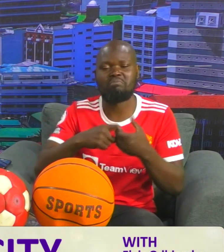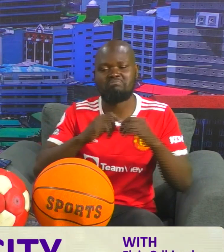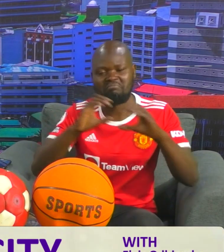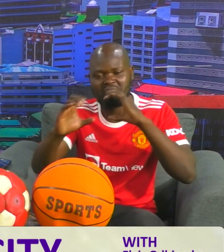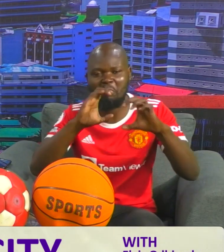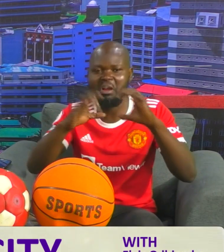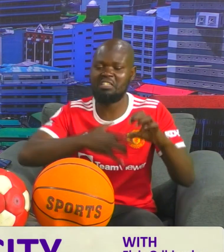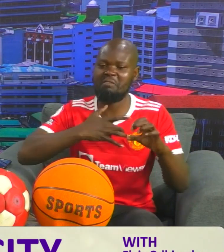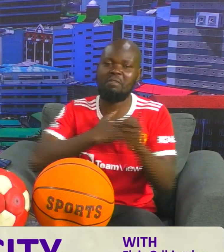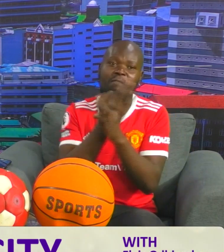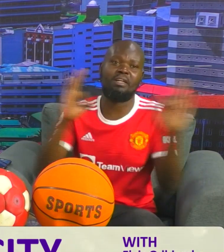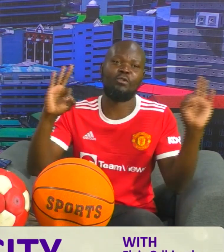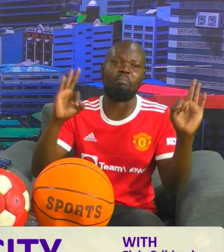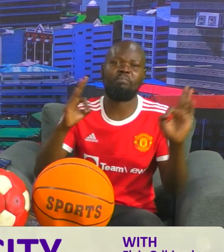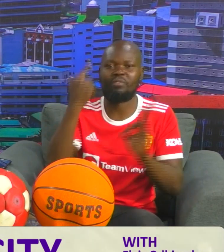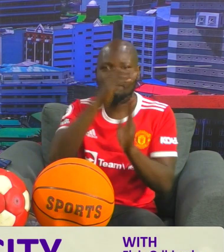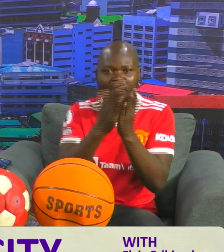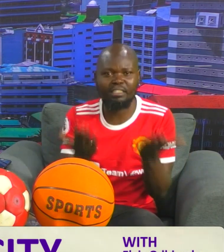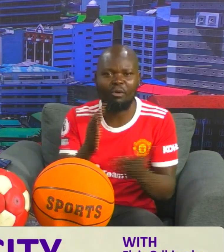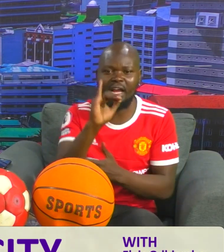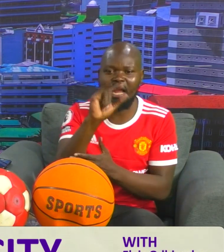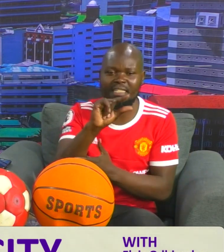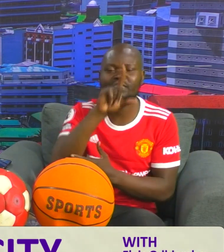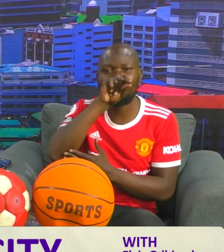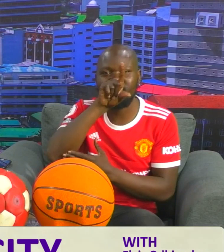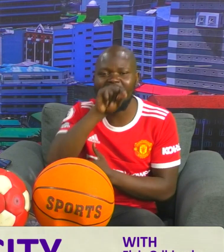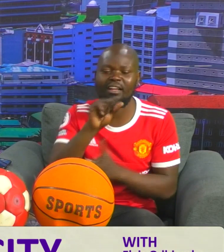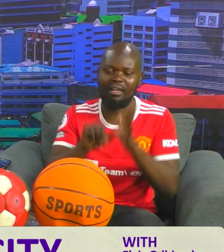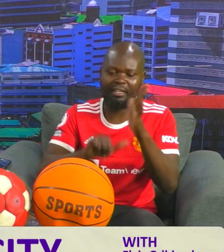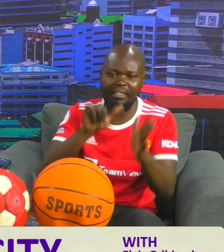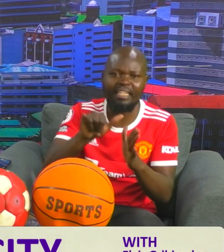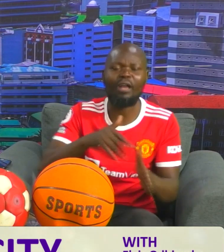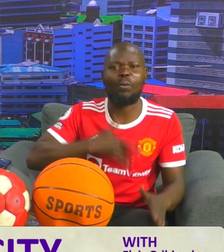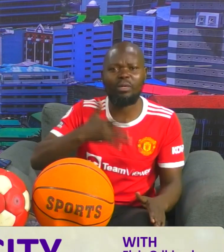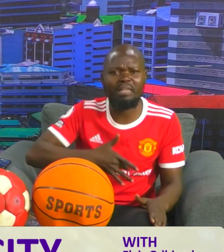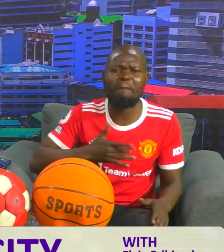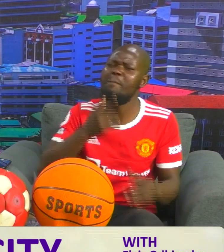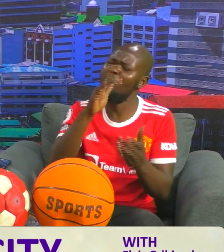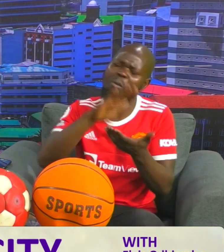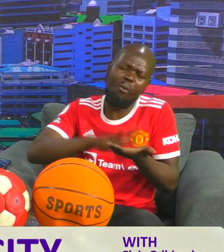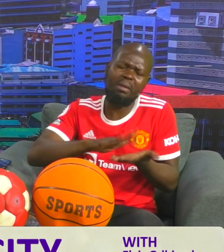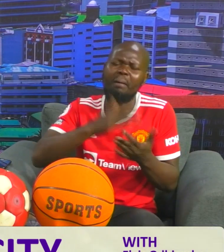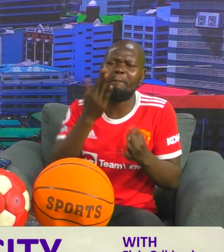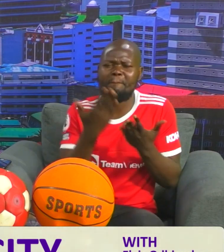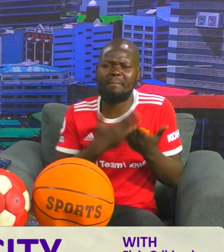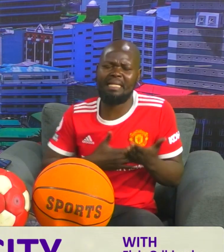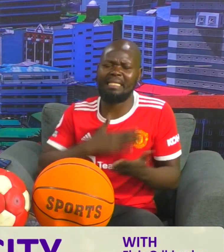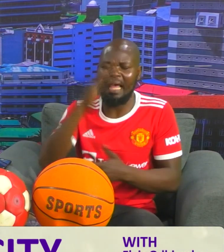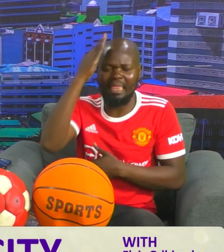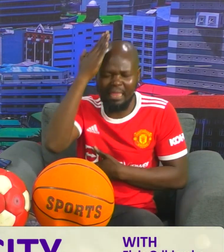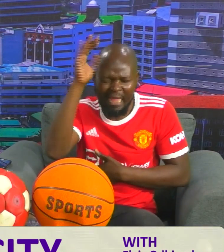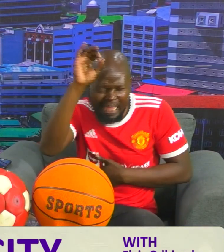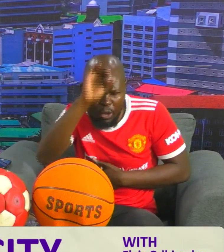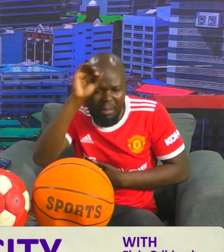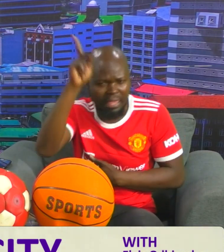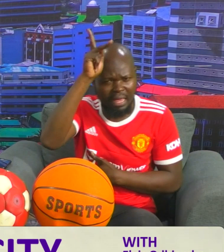follow us and join us and interact with us. Feel free to share your opinions. That's on Facebook, Instagram, and YouTube and Right. WhatsApp.